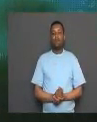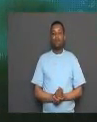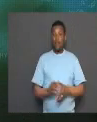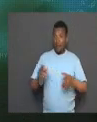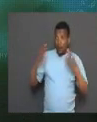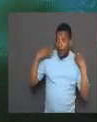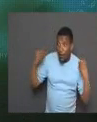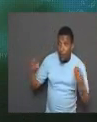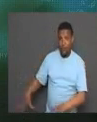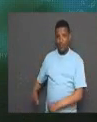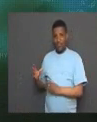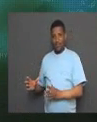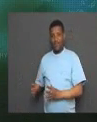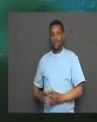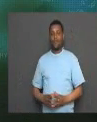Hello, students.